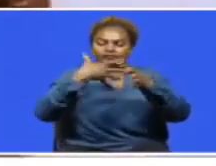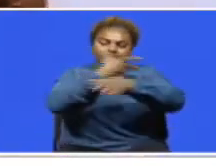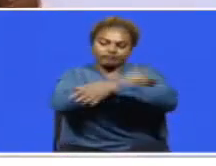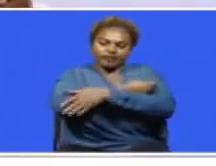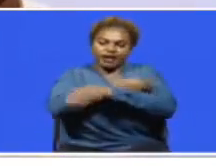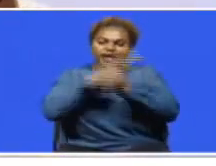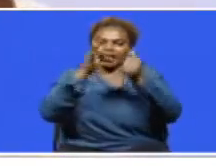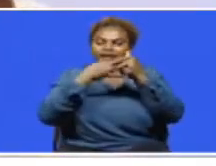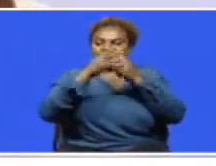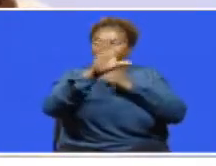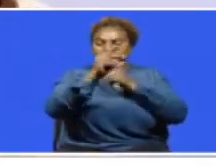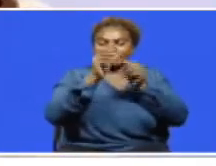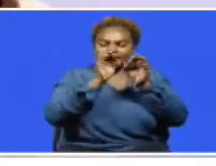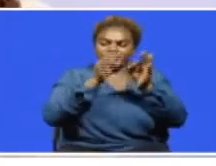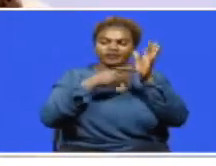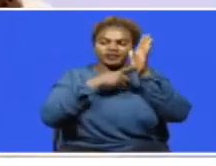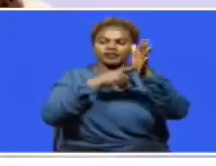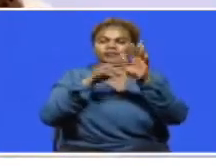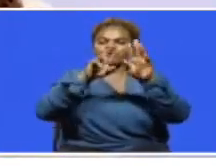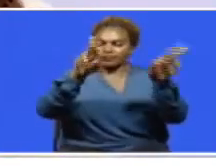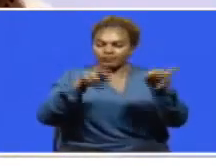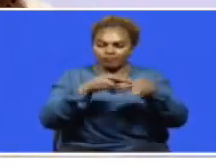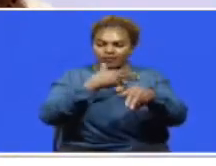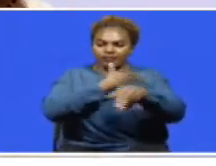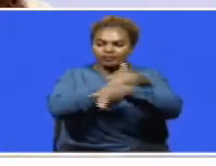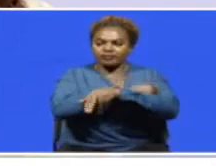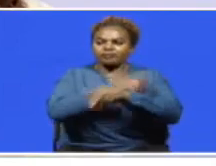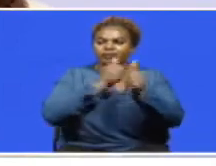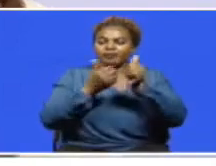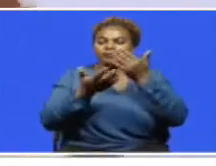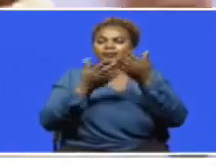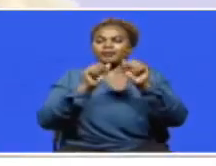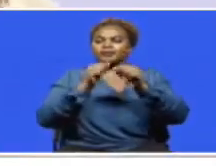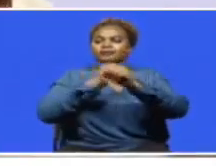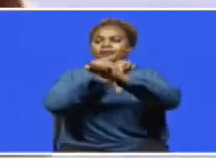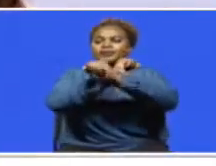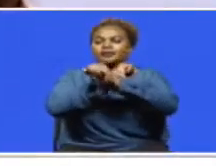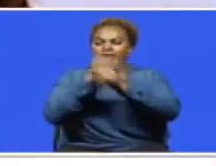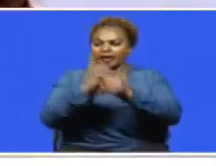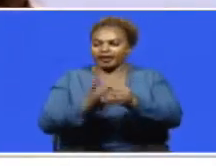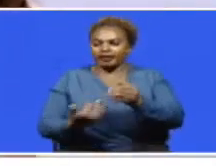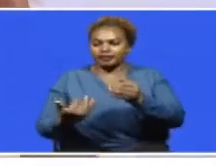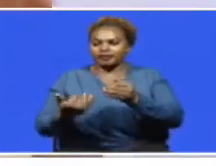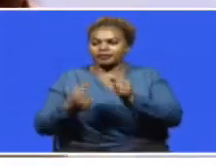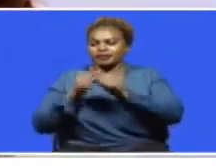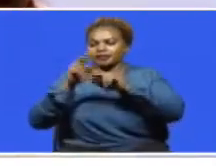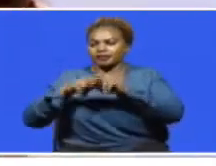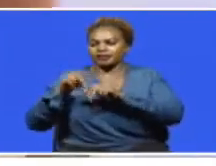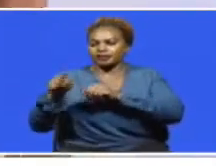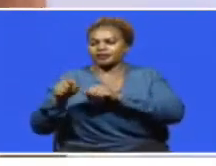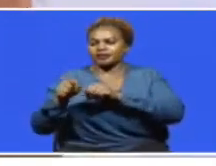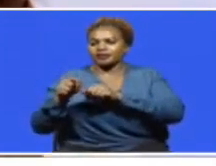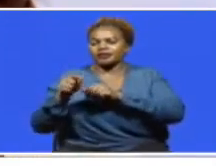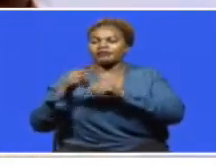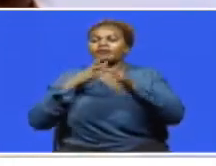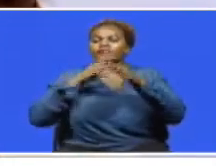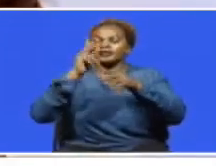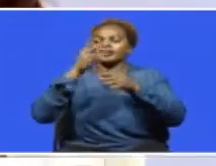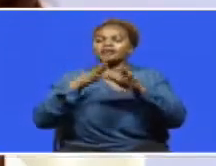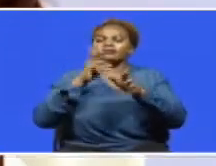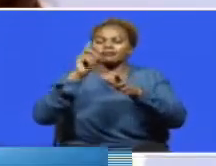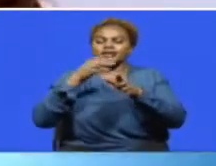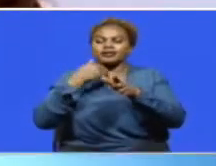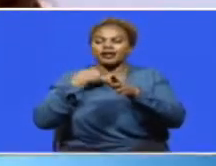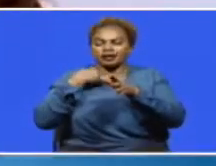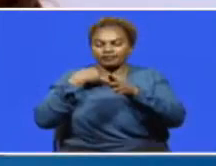if 80% are vaccinated here in this room, then perhaps we may be able to protect a young child who is sitting with us. And that's the intent, and that's where Kenyans need to